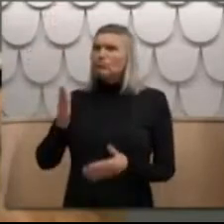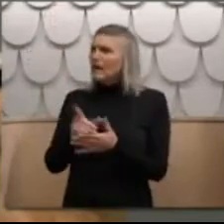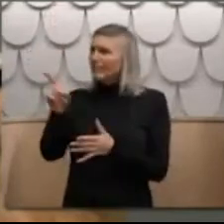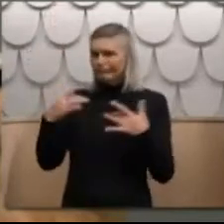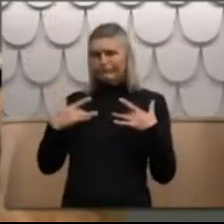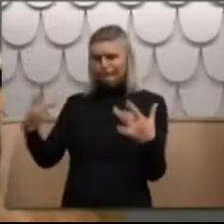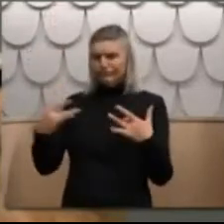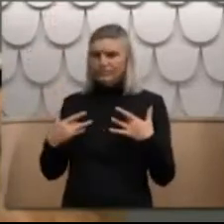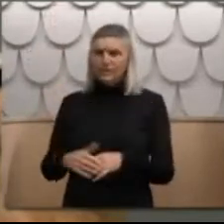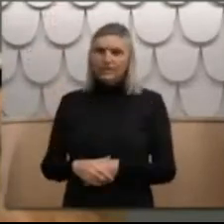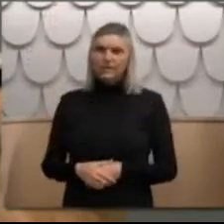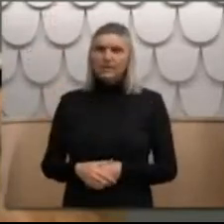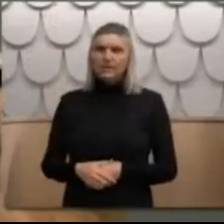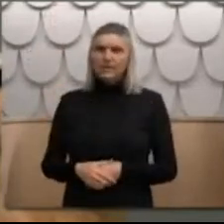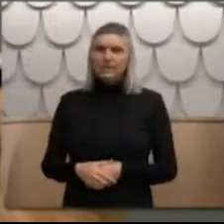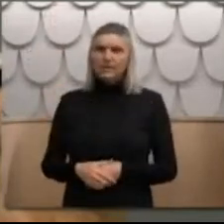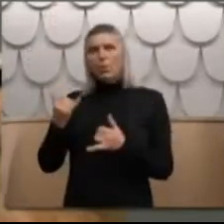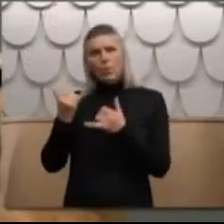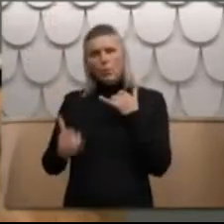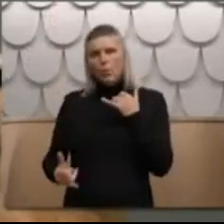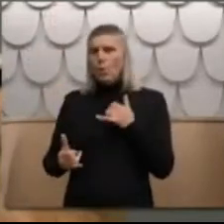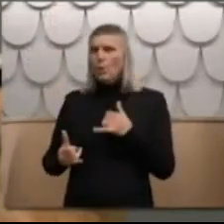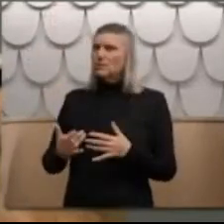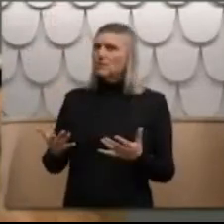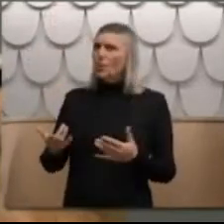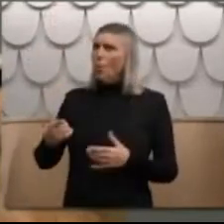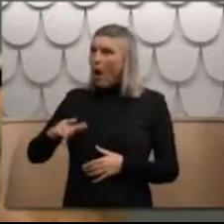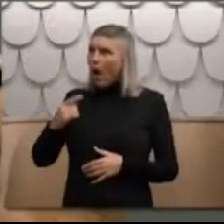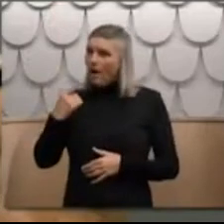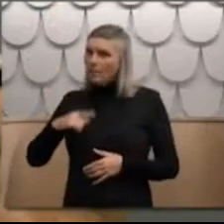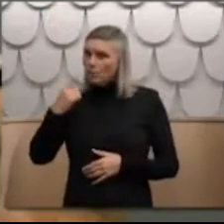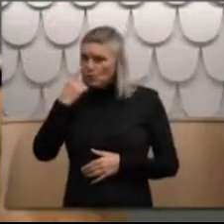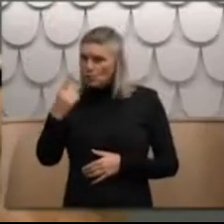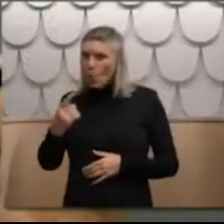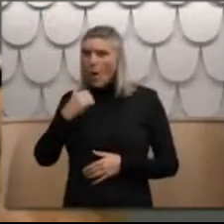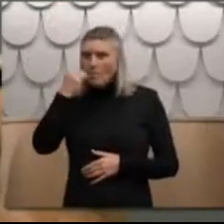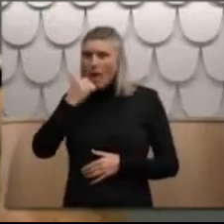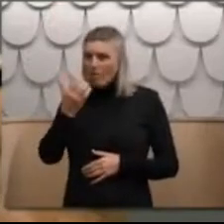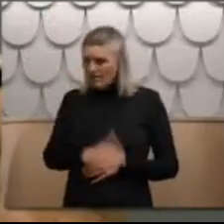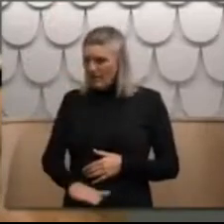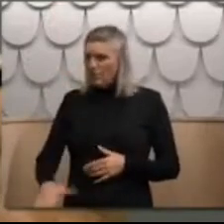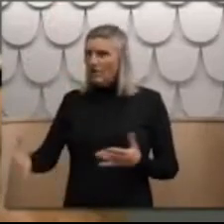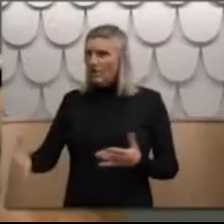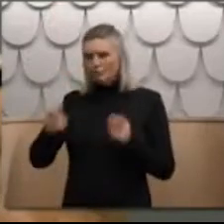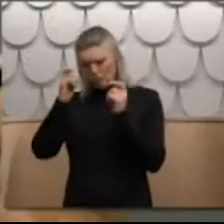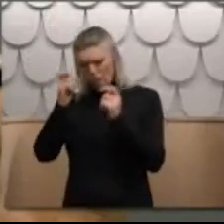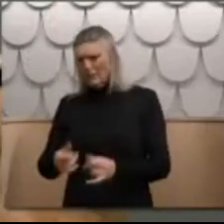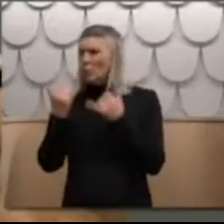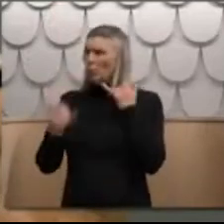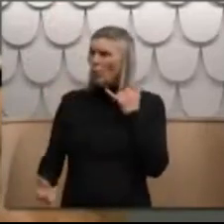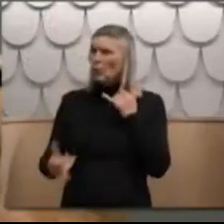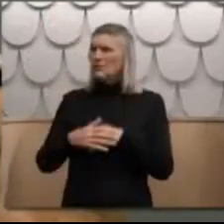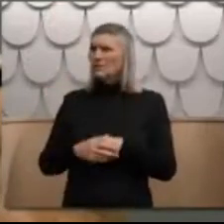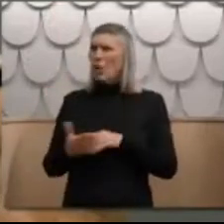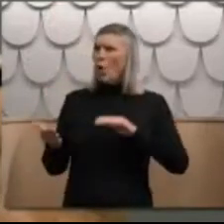Yeah. And that must have been even worse when you saw that Māori tamariki were being even treated even worse there